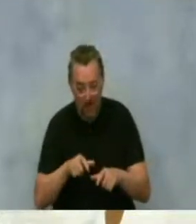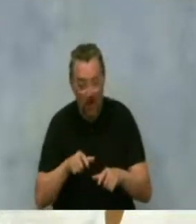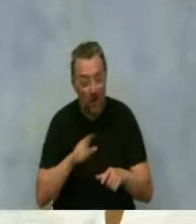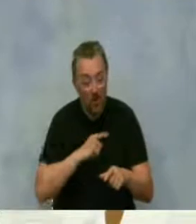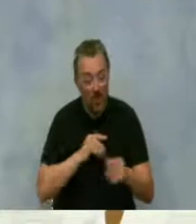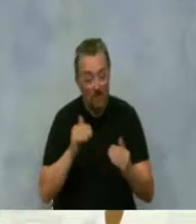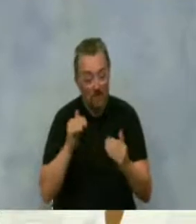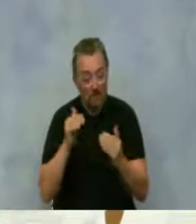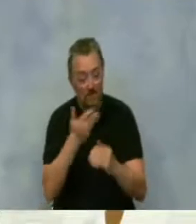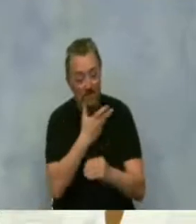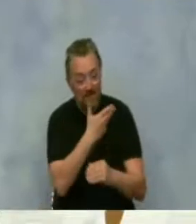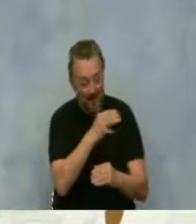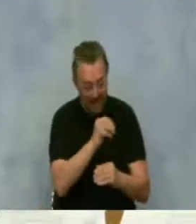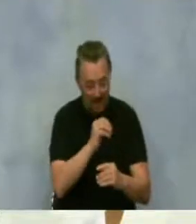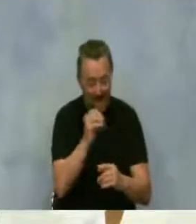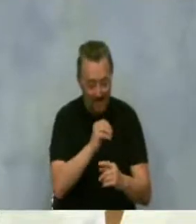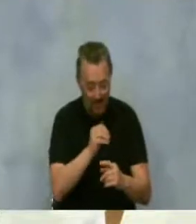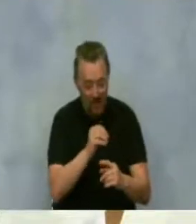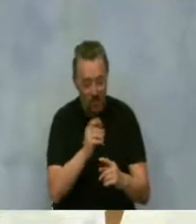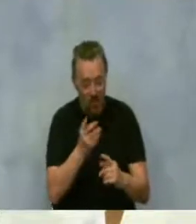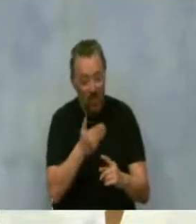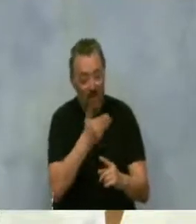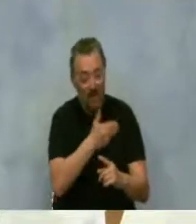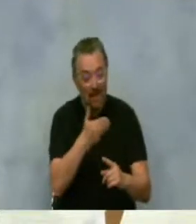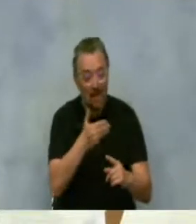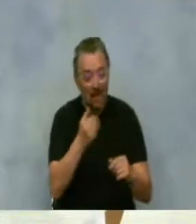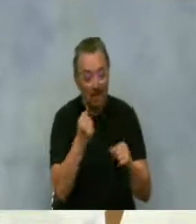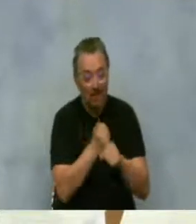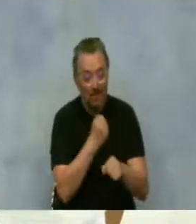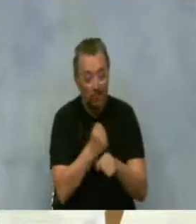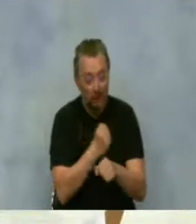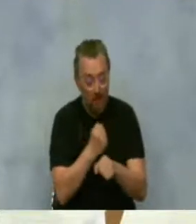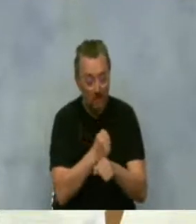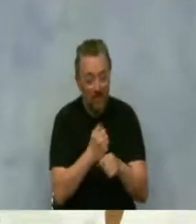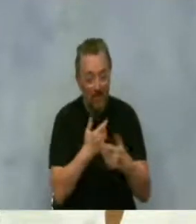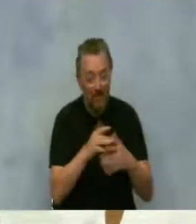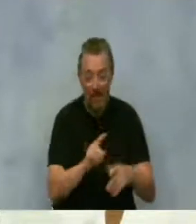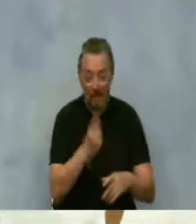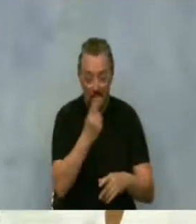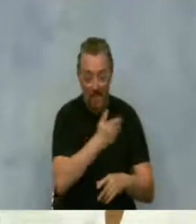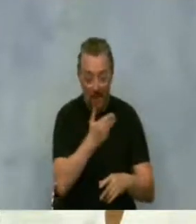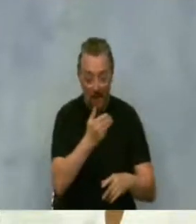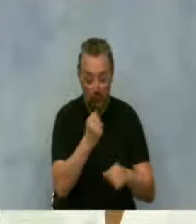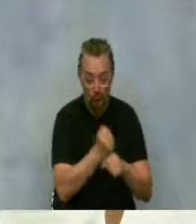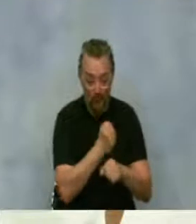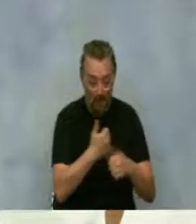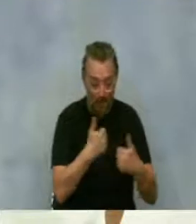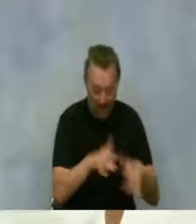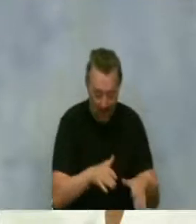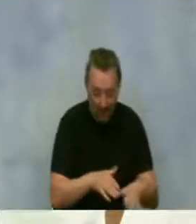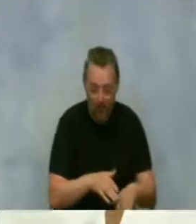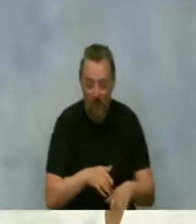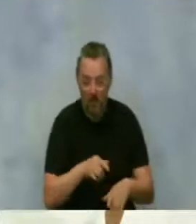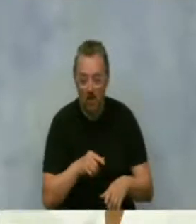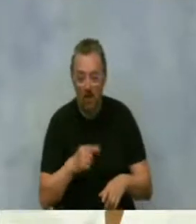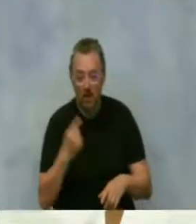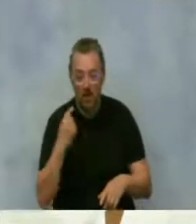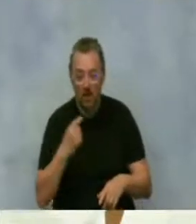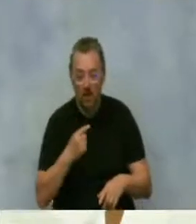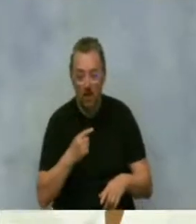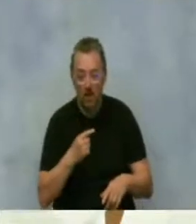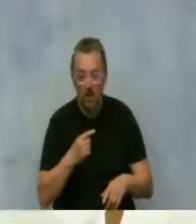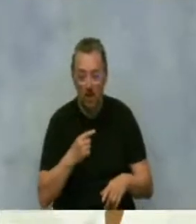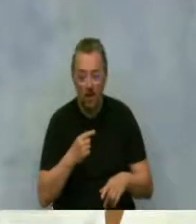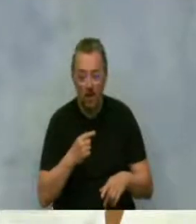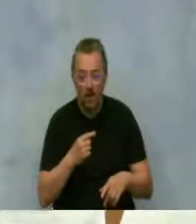88%. 99% of reactive repairs were completed first time, and just 98.3% of rent